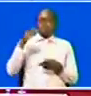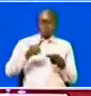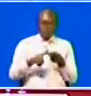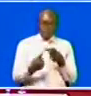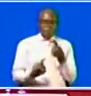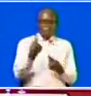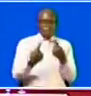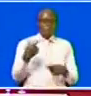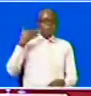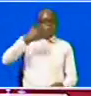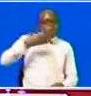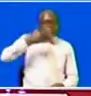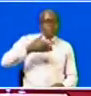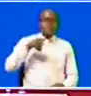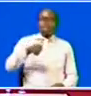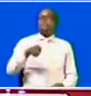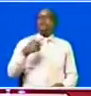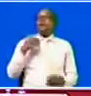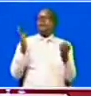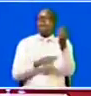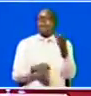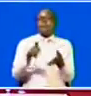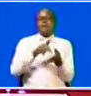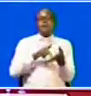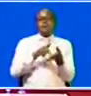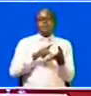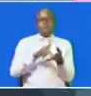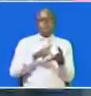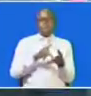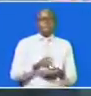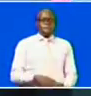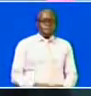cooking oil, were contaminated with harmful chemicals.